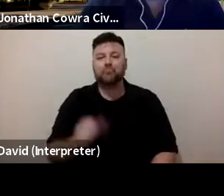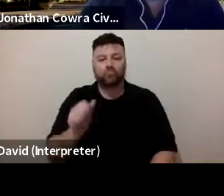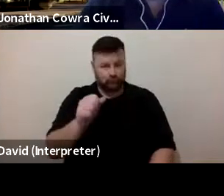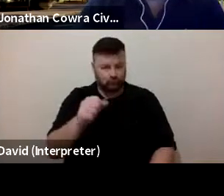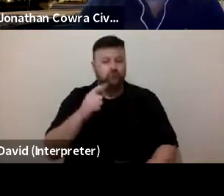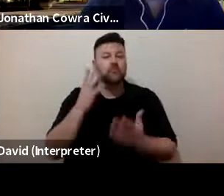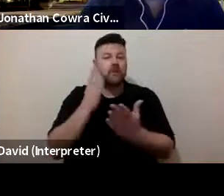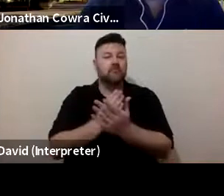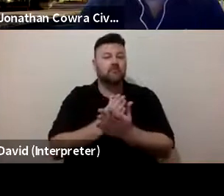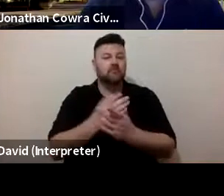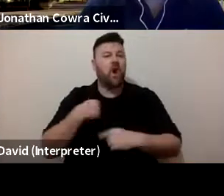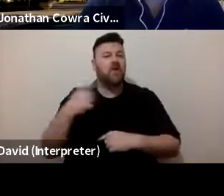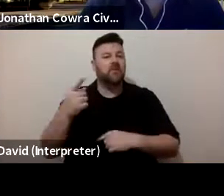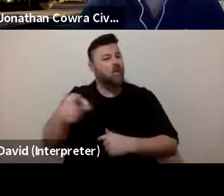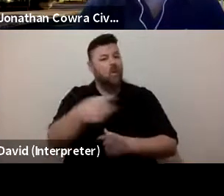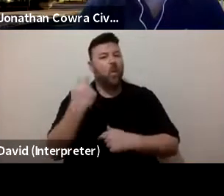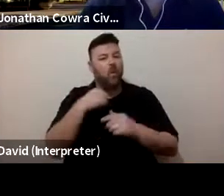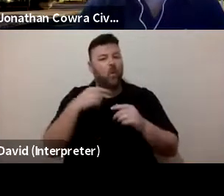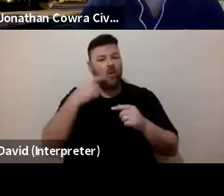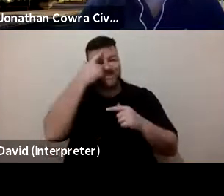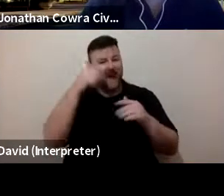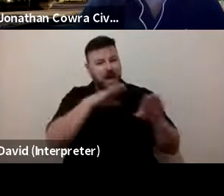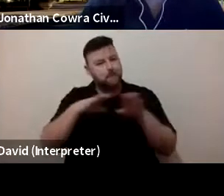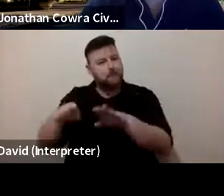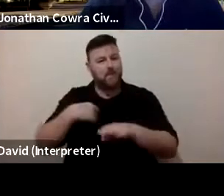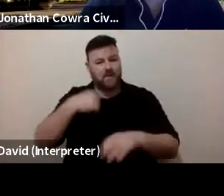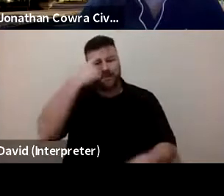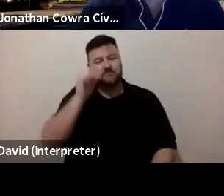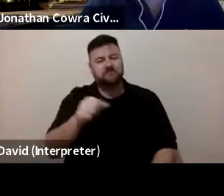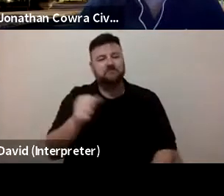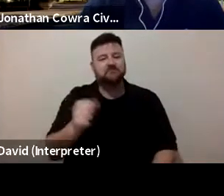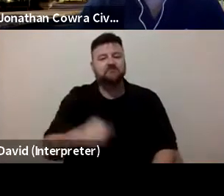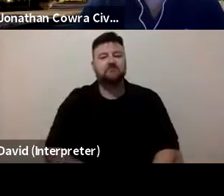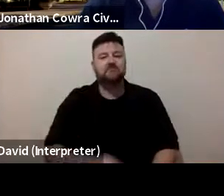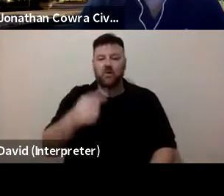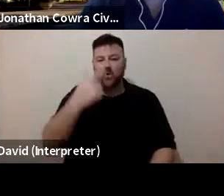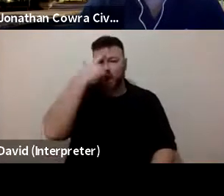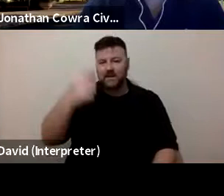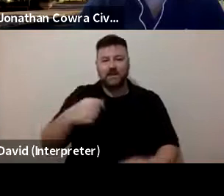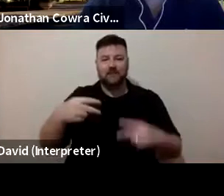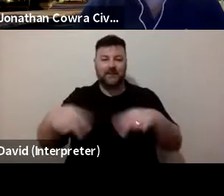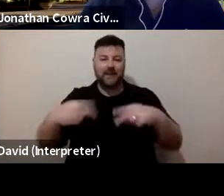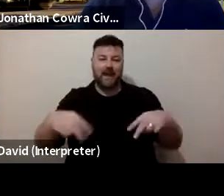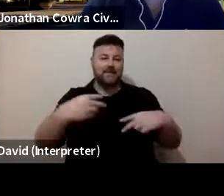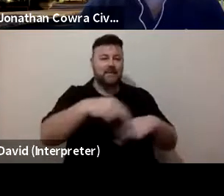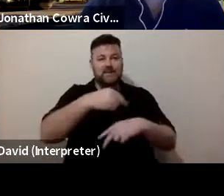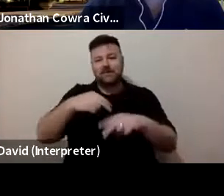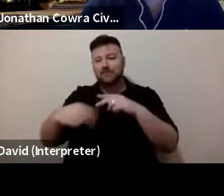I think that's a shared vision I think that we're all stepping toward, but that lovely concept of dancing is coming up again,